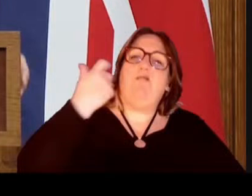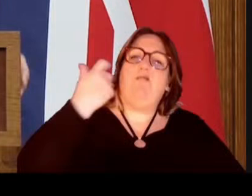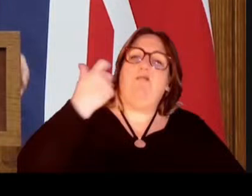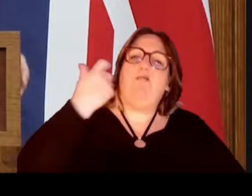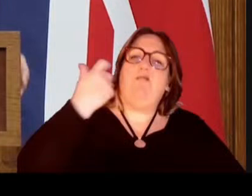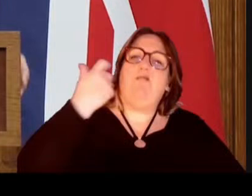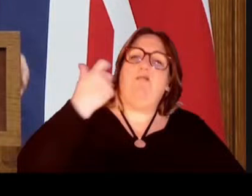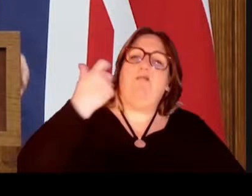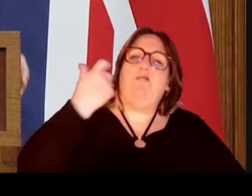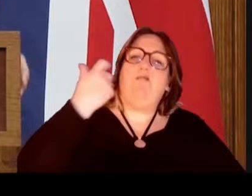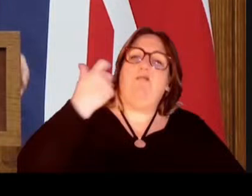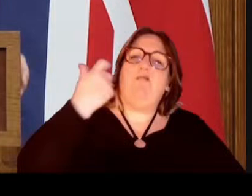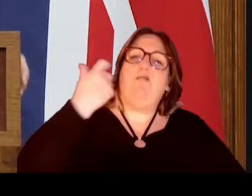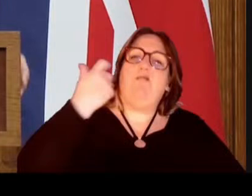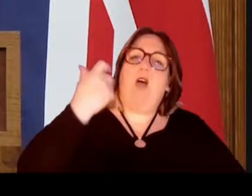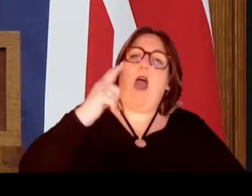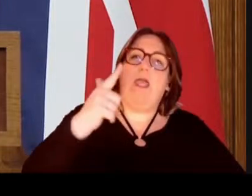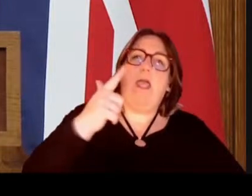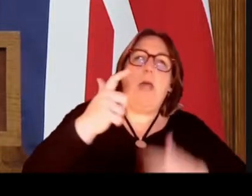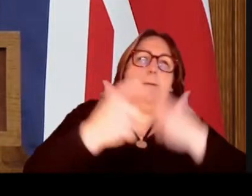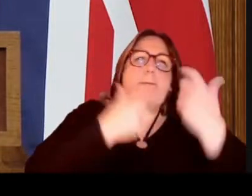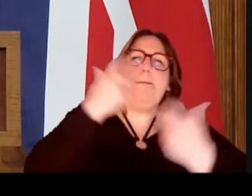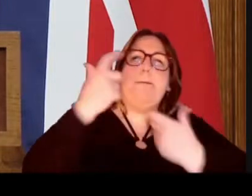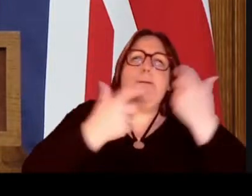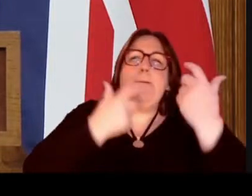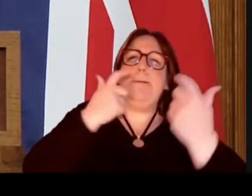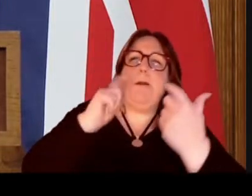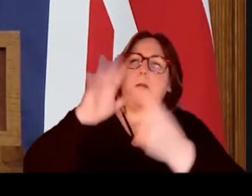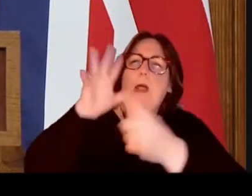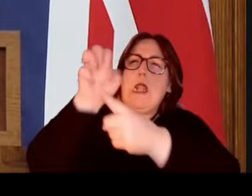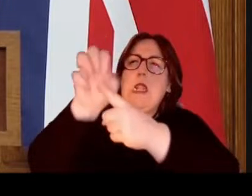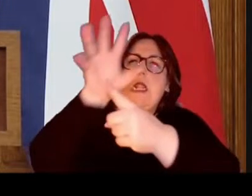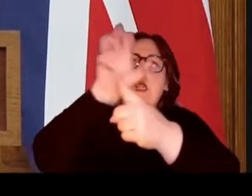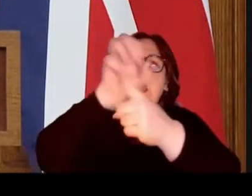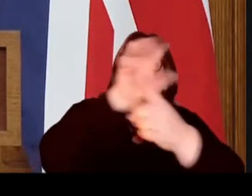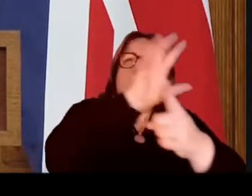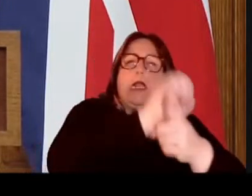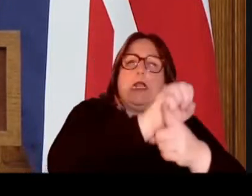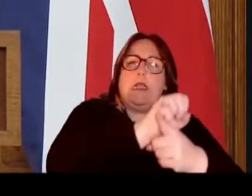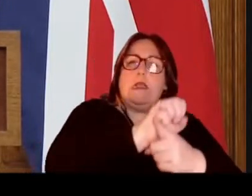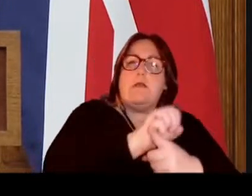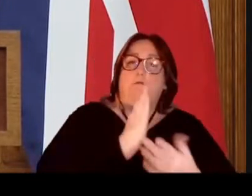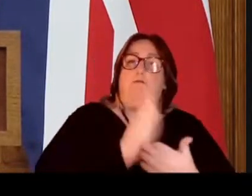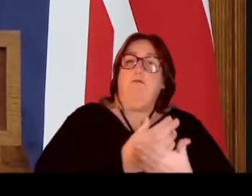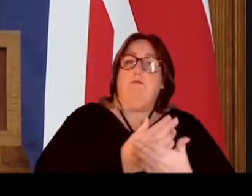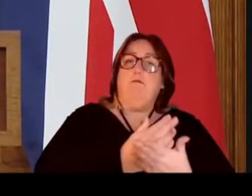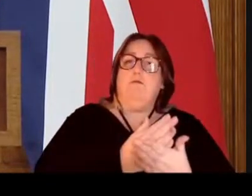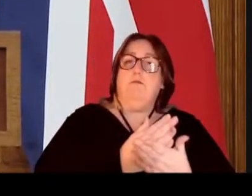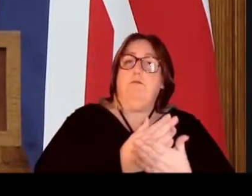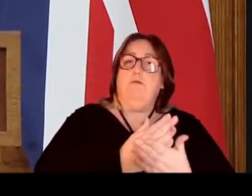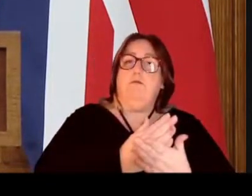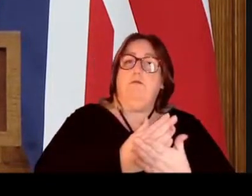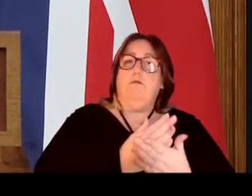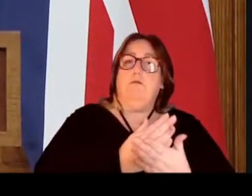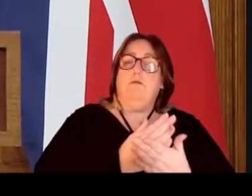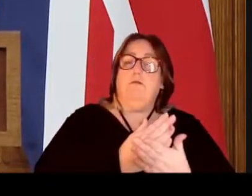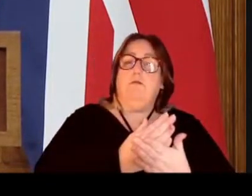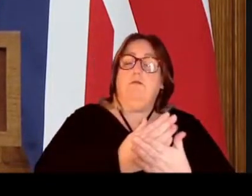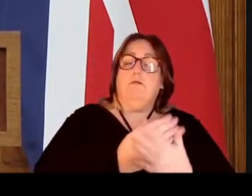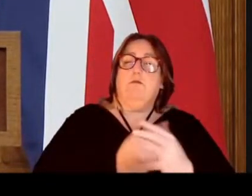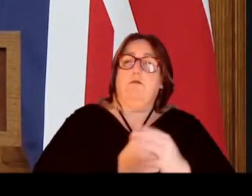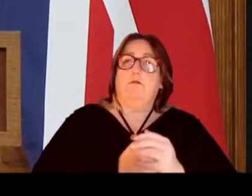will stop there. Because when it comes to justice, the failure to be